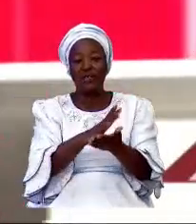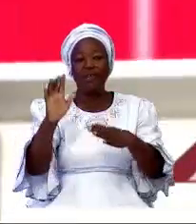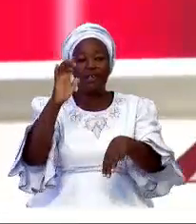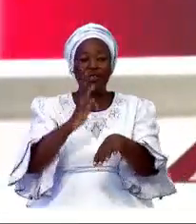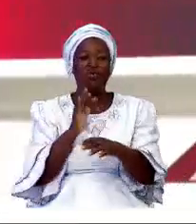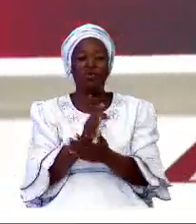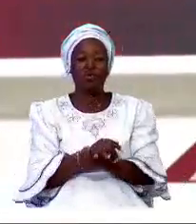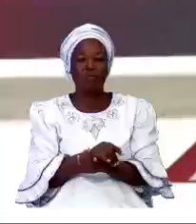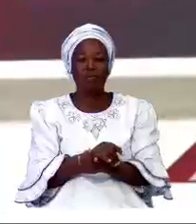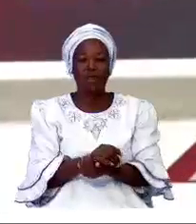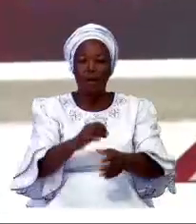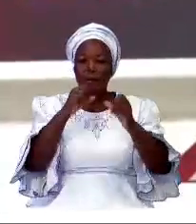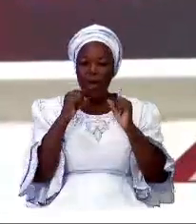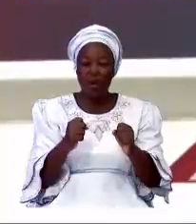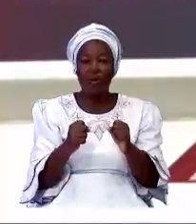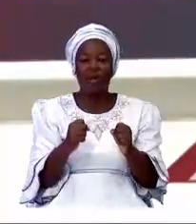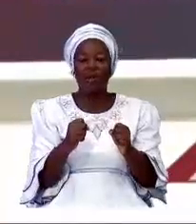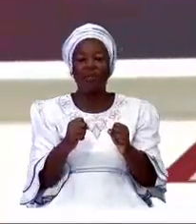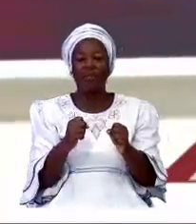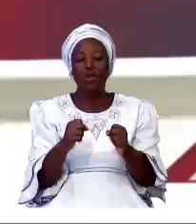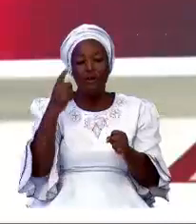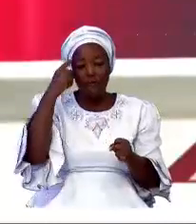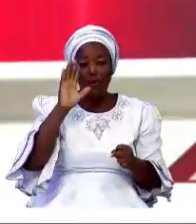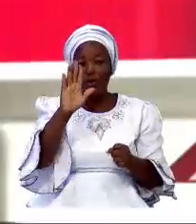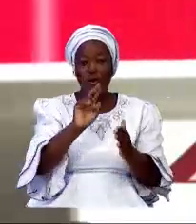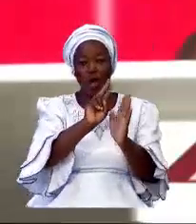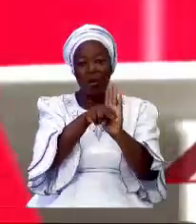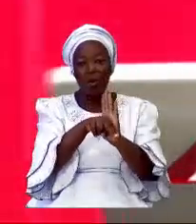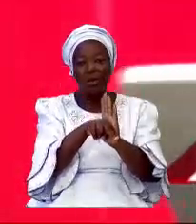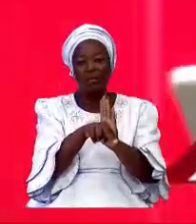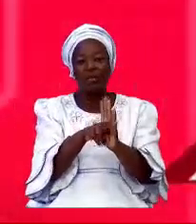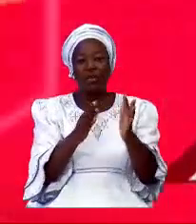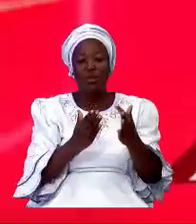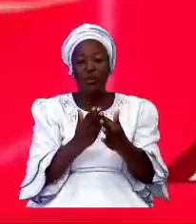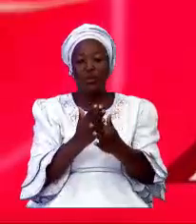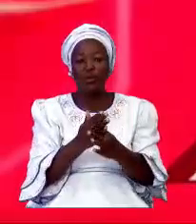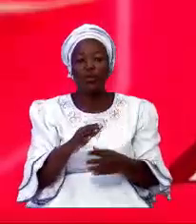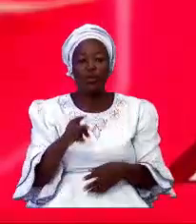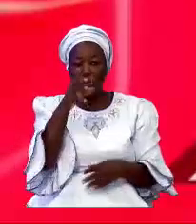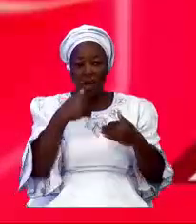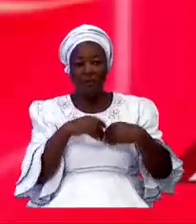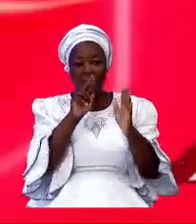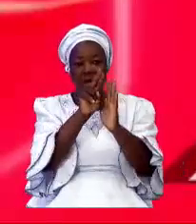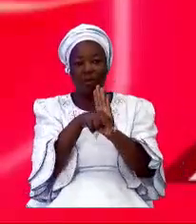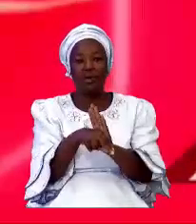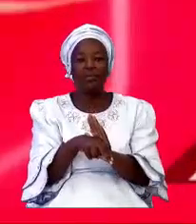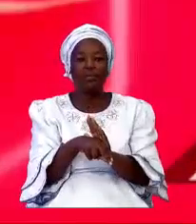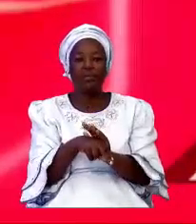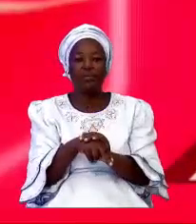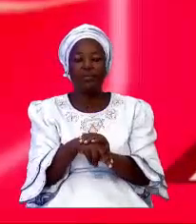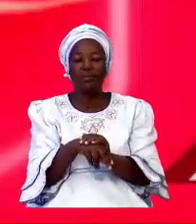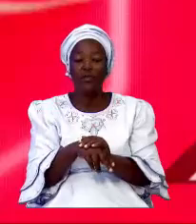for your hour through the divine touch. Power for your